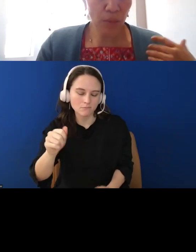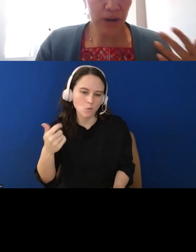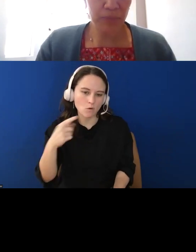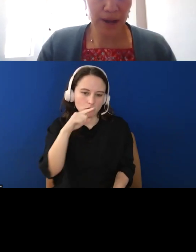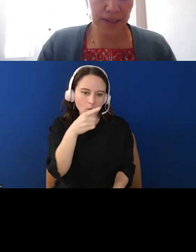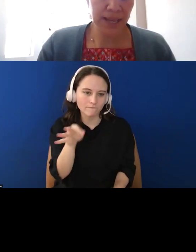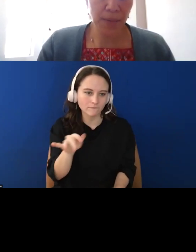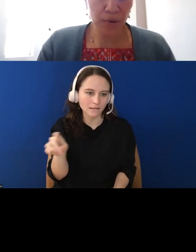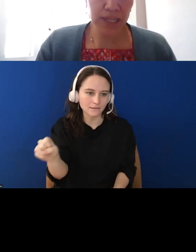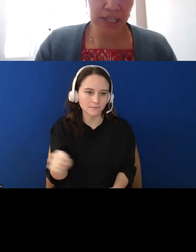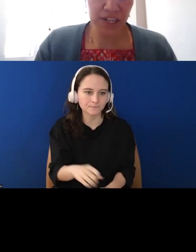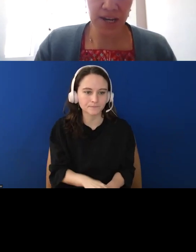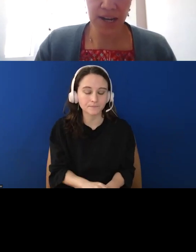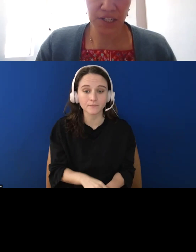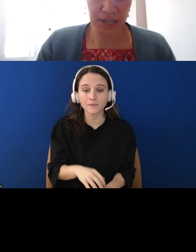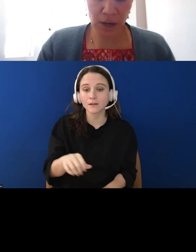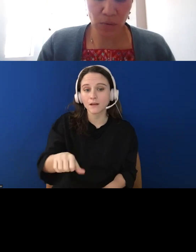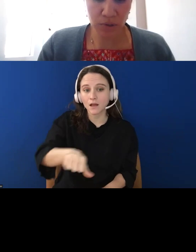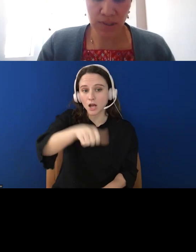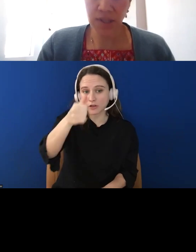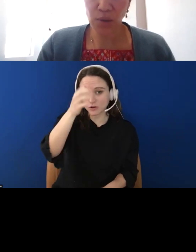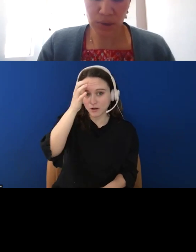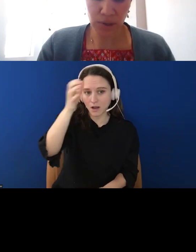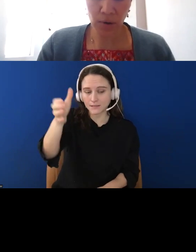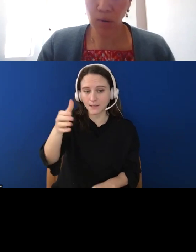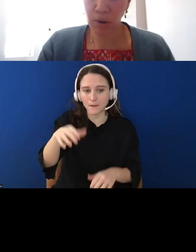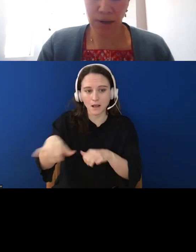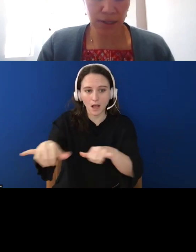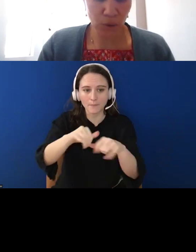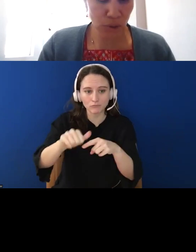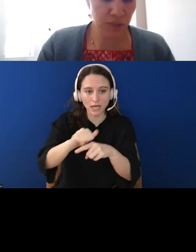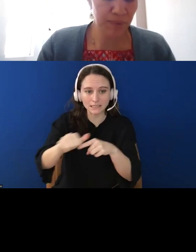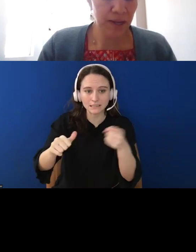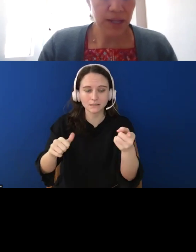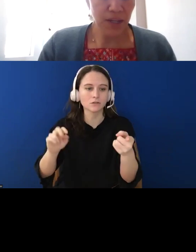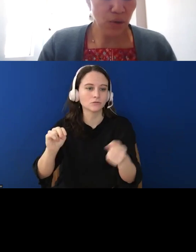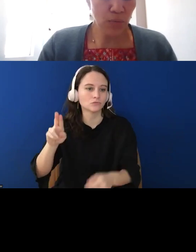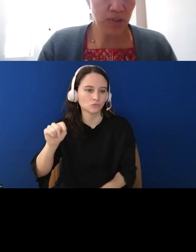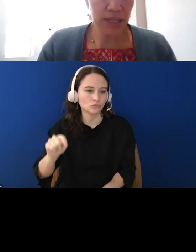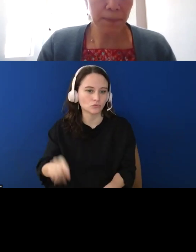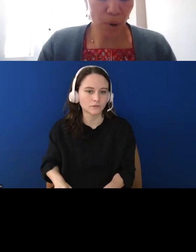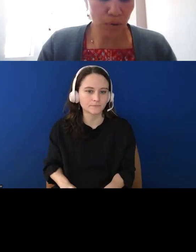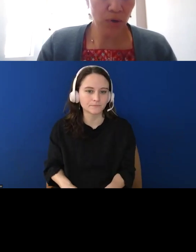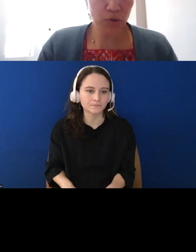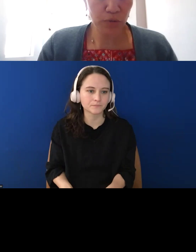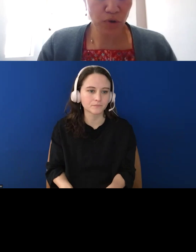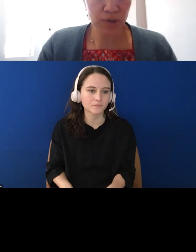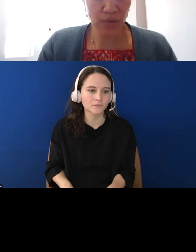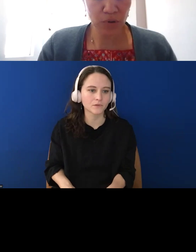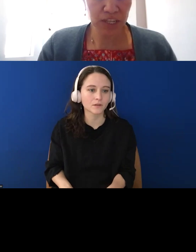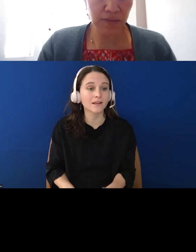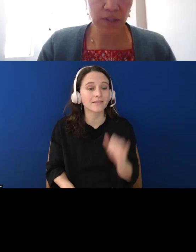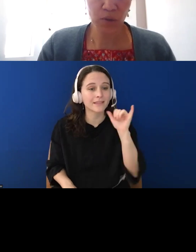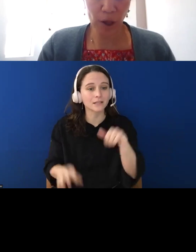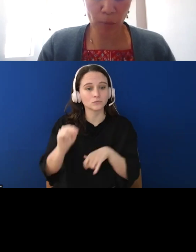Another communal practice among the K'iche' and Kaqchikel was the nut or the kuch. The nut was an imposed contribution